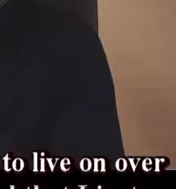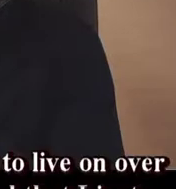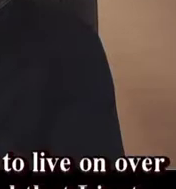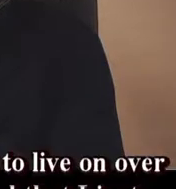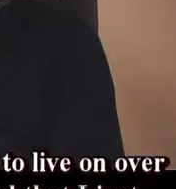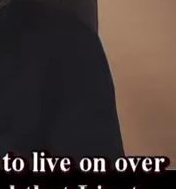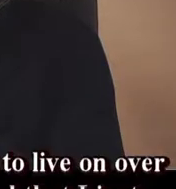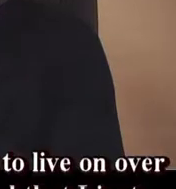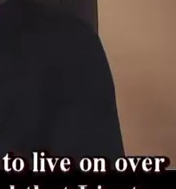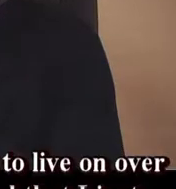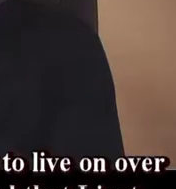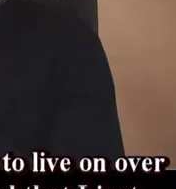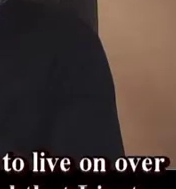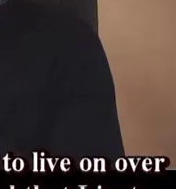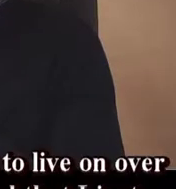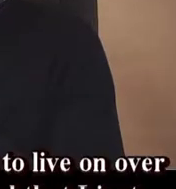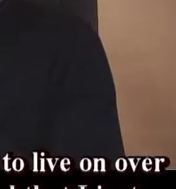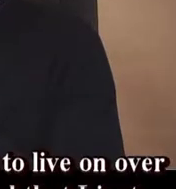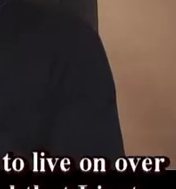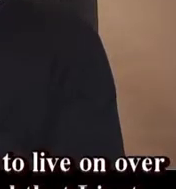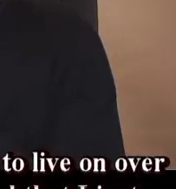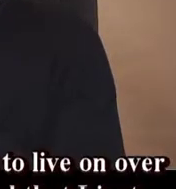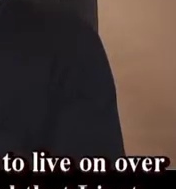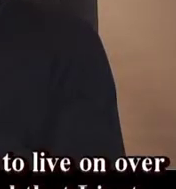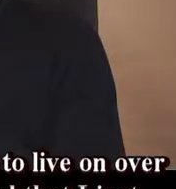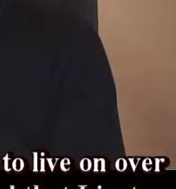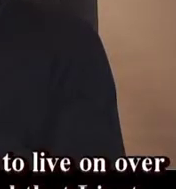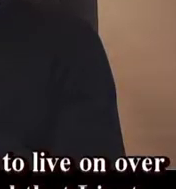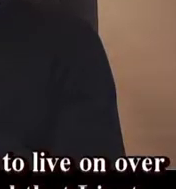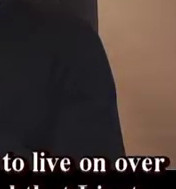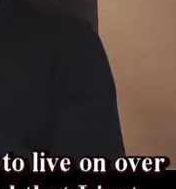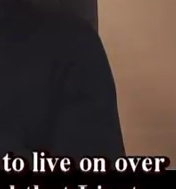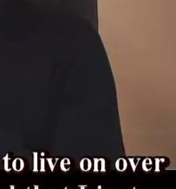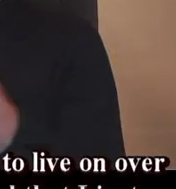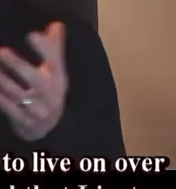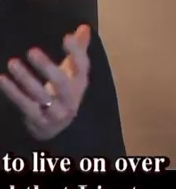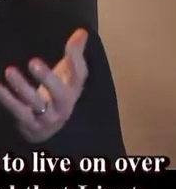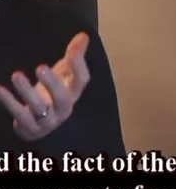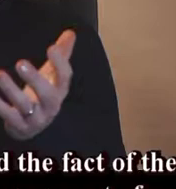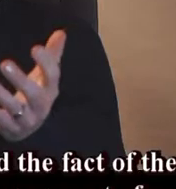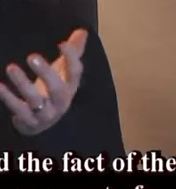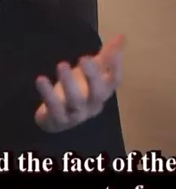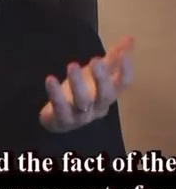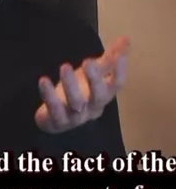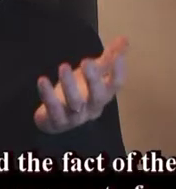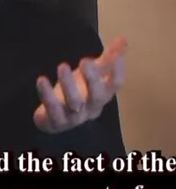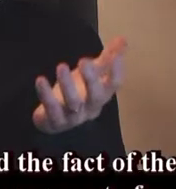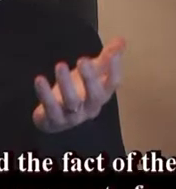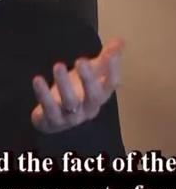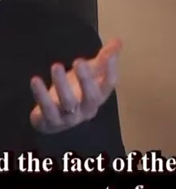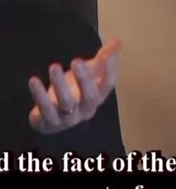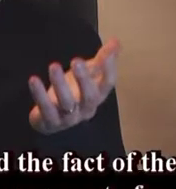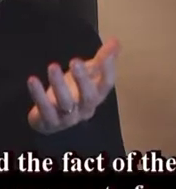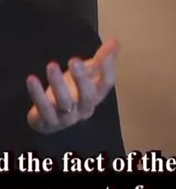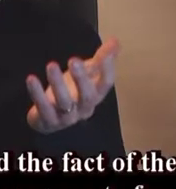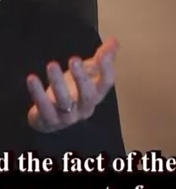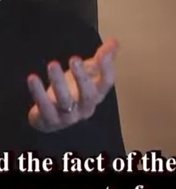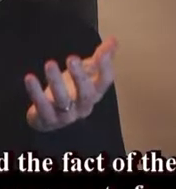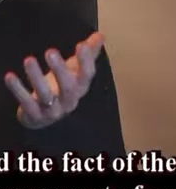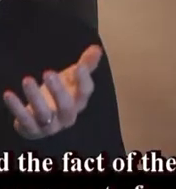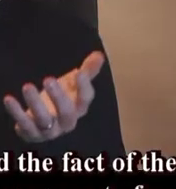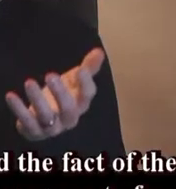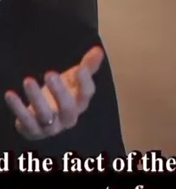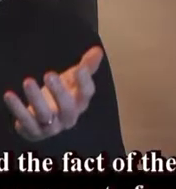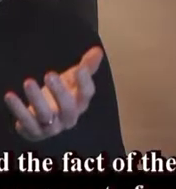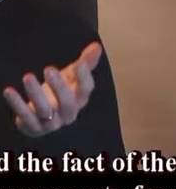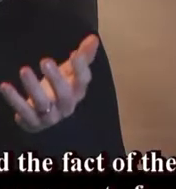live on over the next week or so. And I realized I just didn't know what I was doing. And the